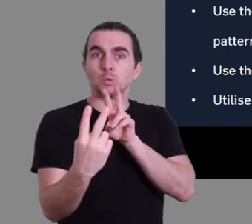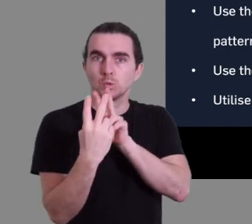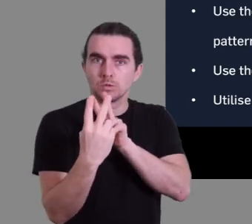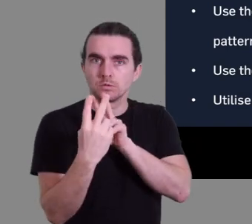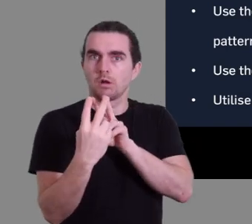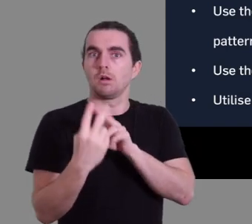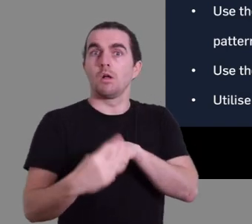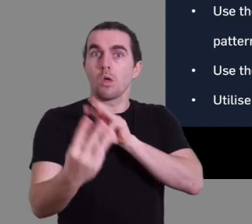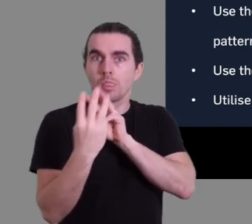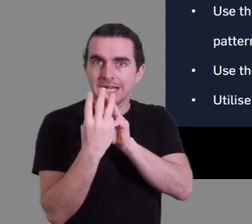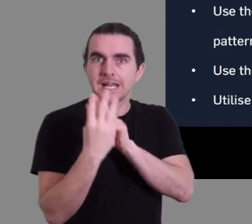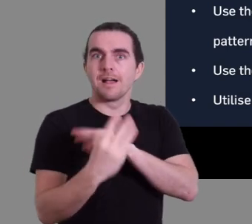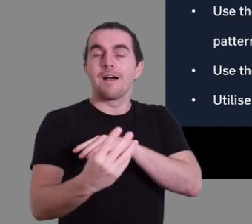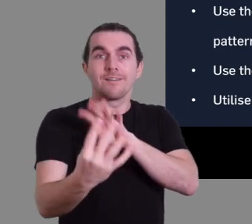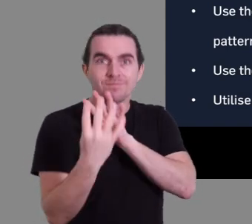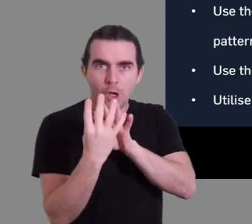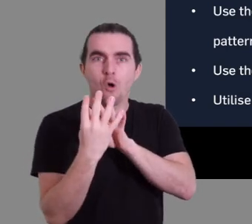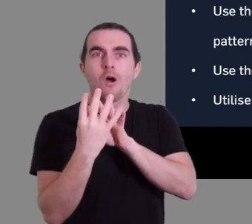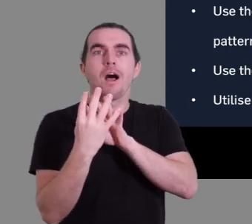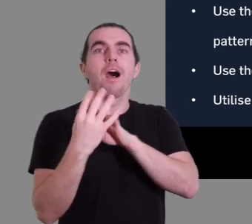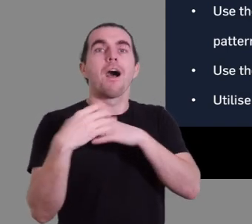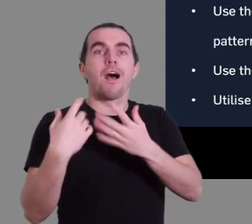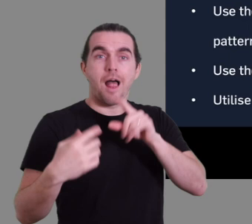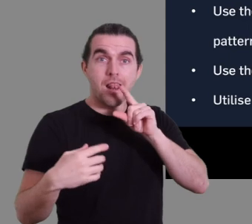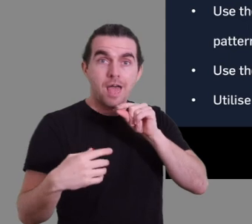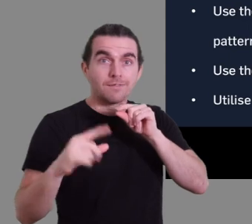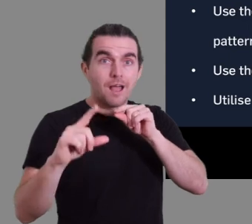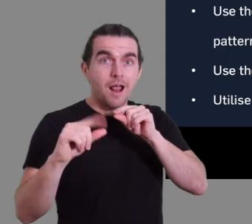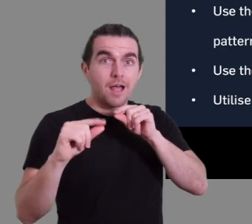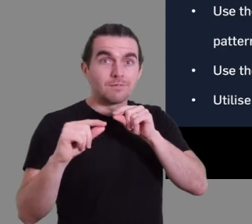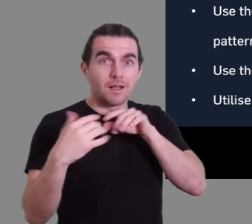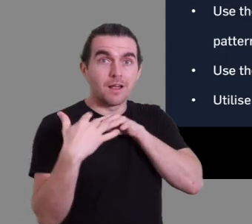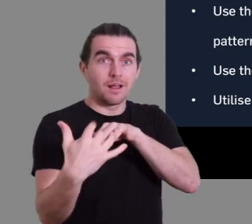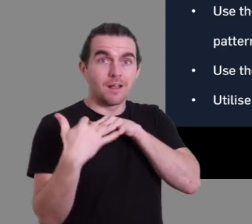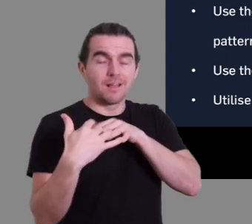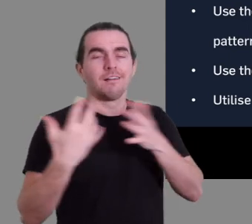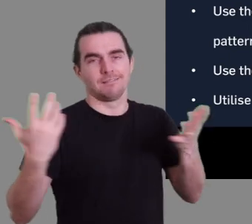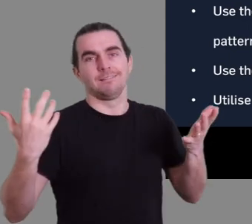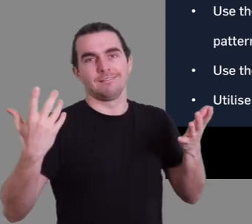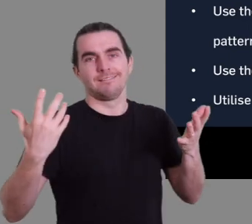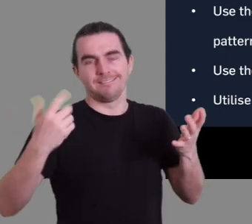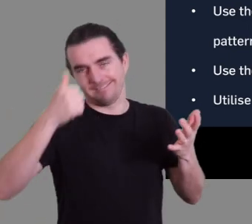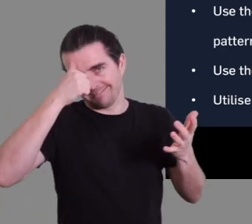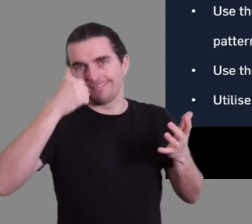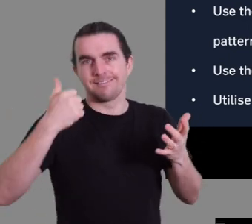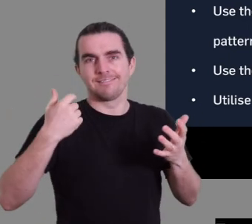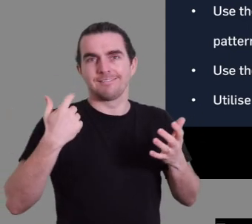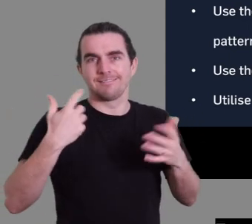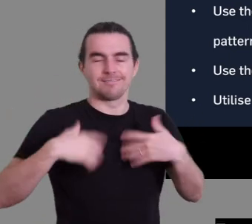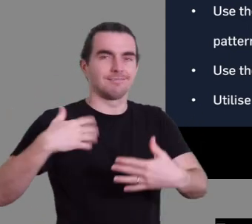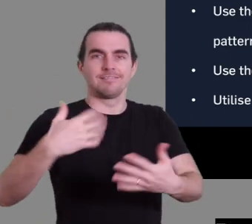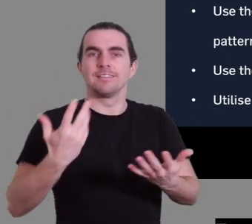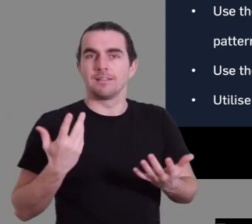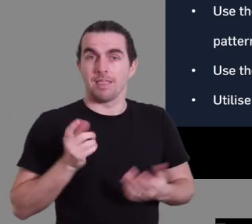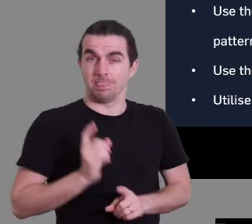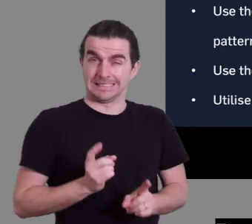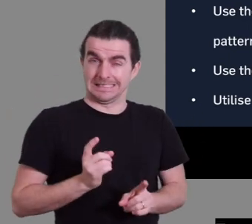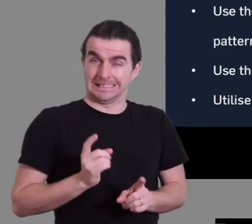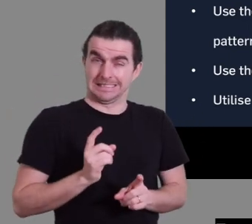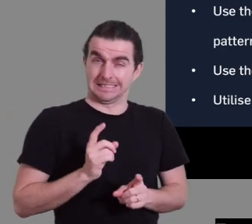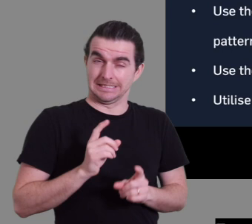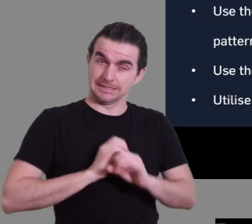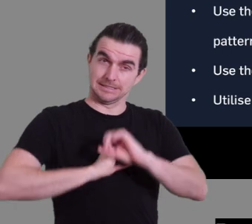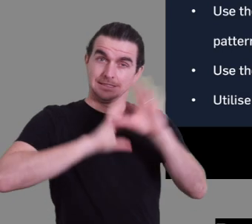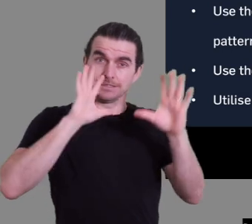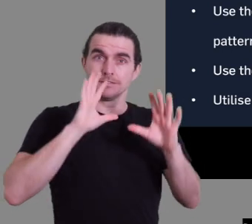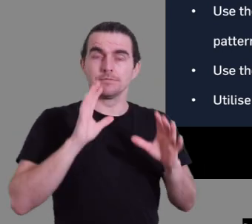it's different more. Now 3v3, 4v4. Put it. But when you've got the 11v11, we start to refer to it. Because what you're really building up